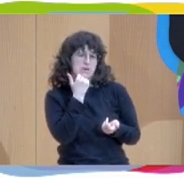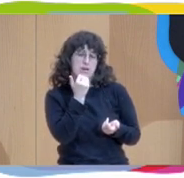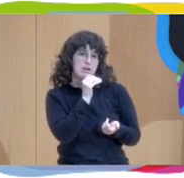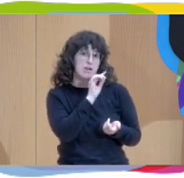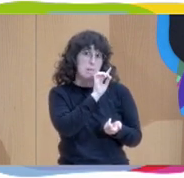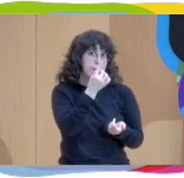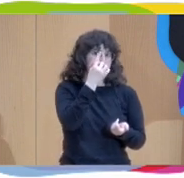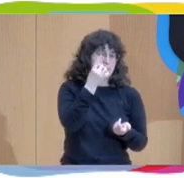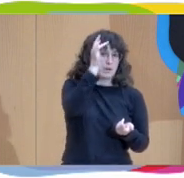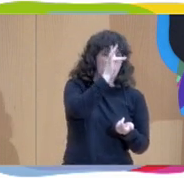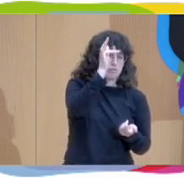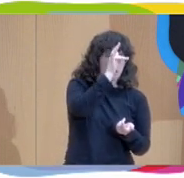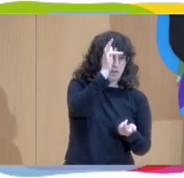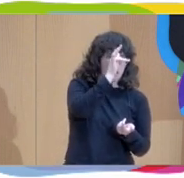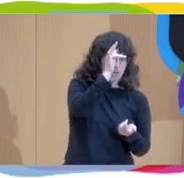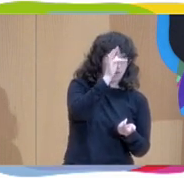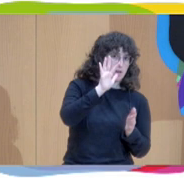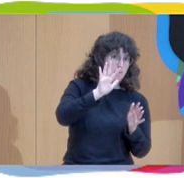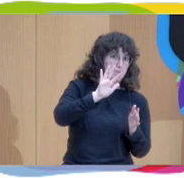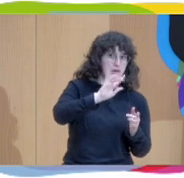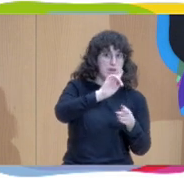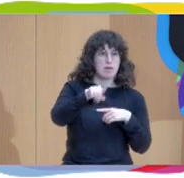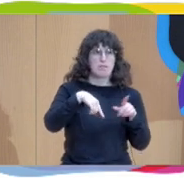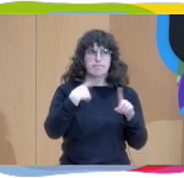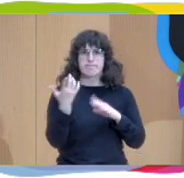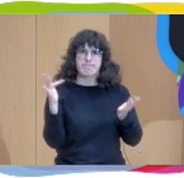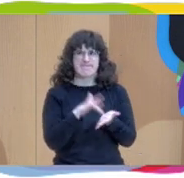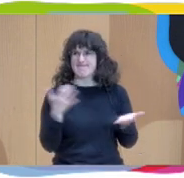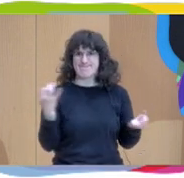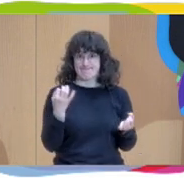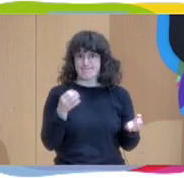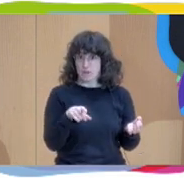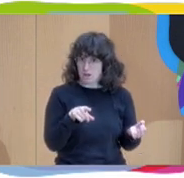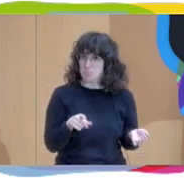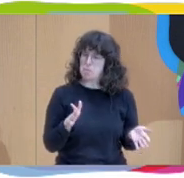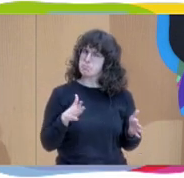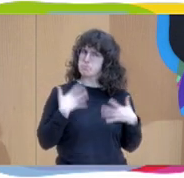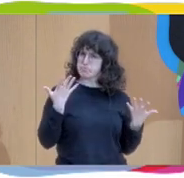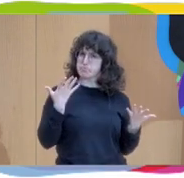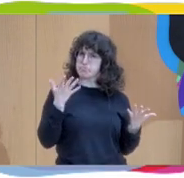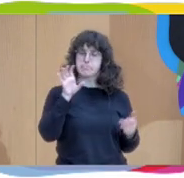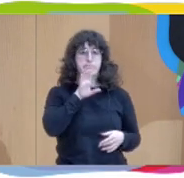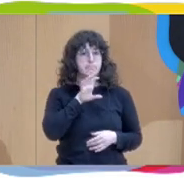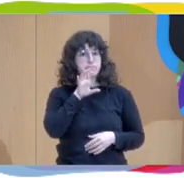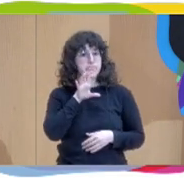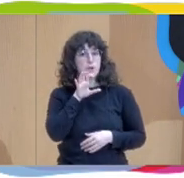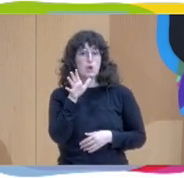But what happened? That is surprising. People said, don't do that because we don't need, we don't want theory. We want